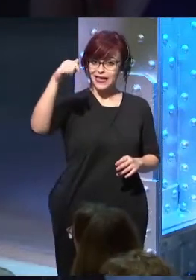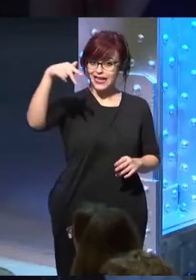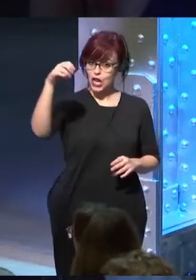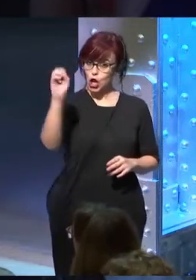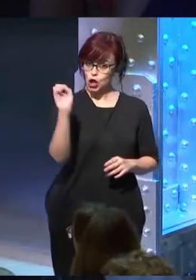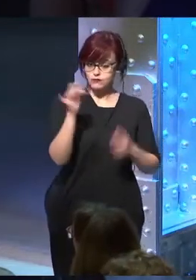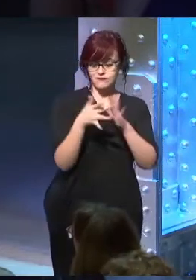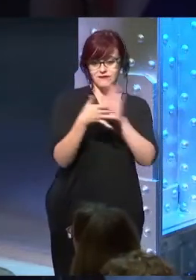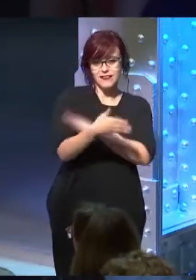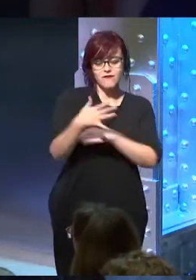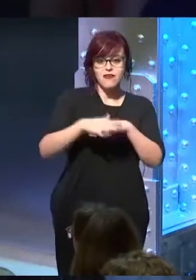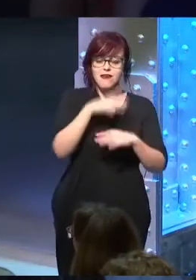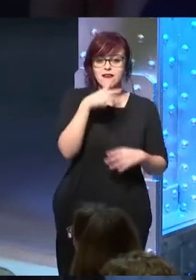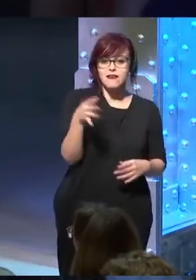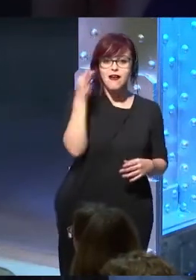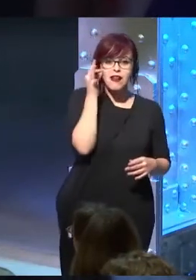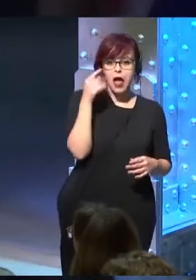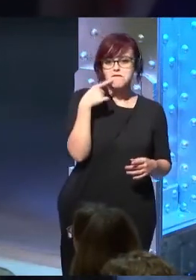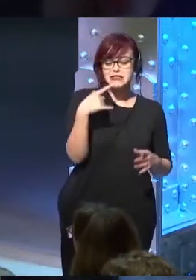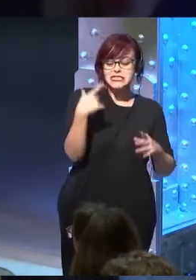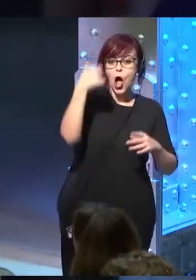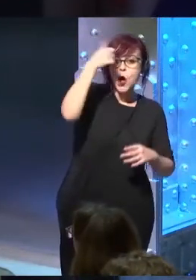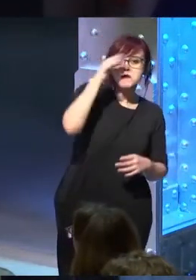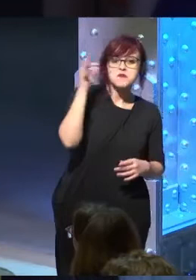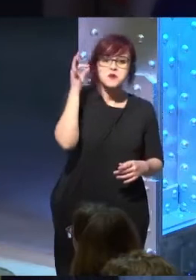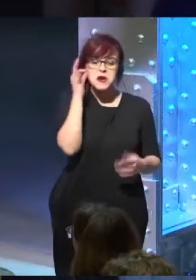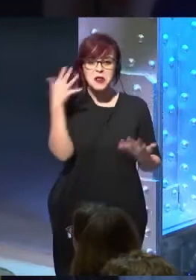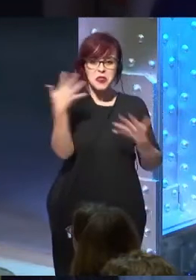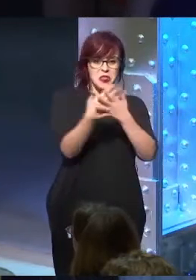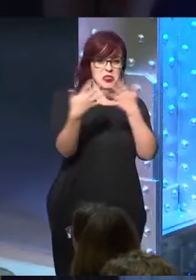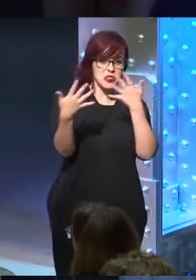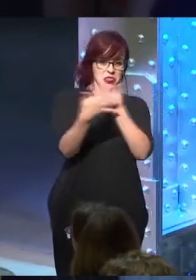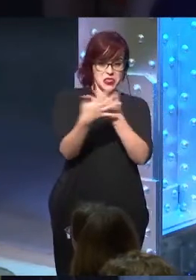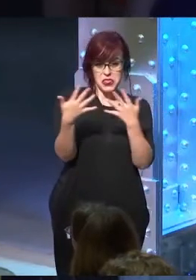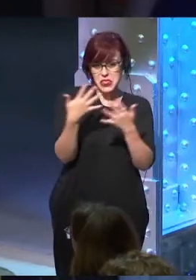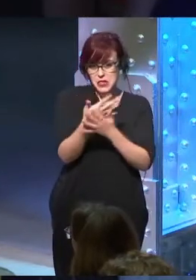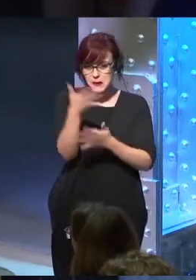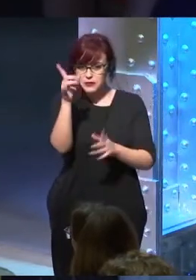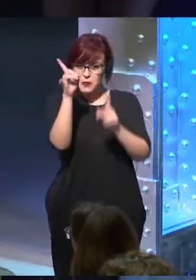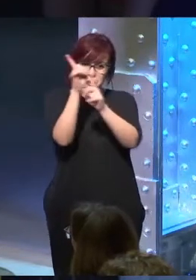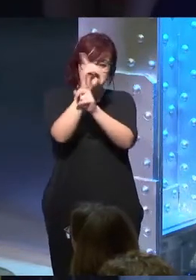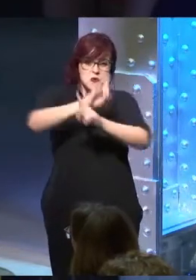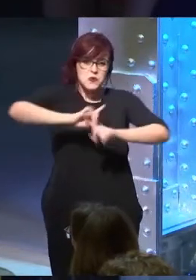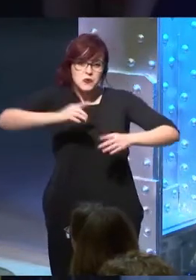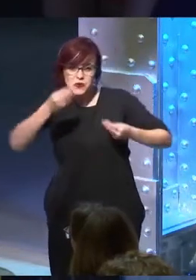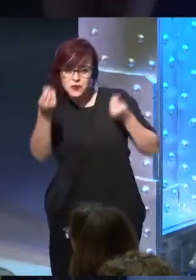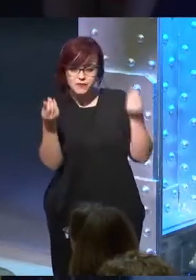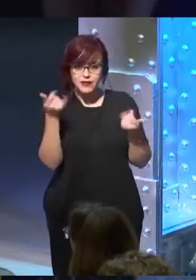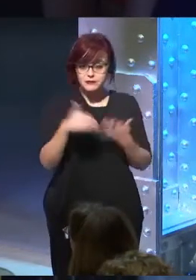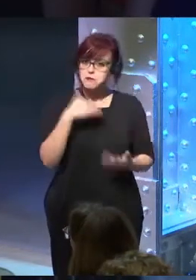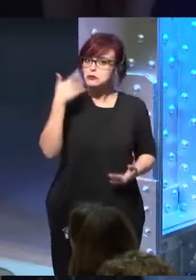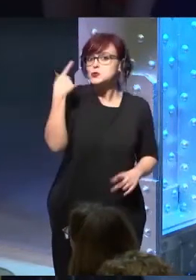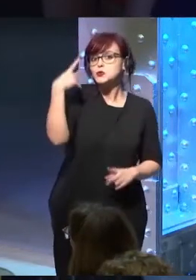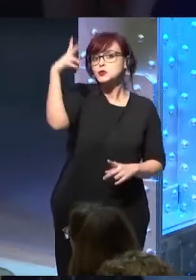Another was impudent enough to plead legal cases in person so that, and